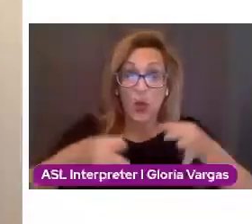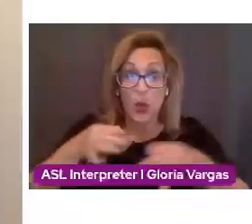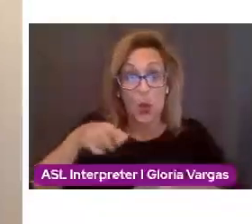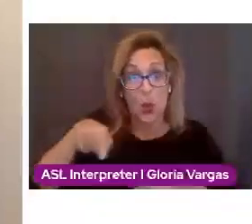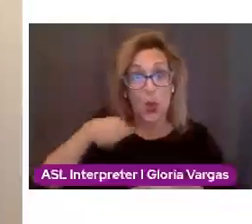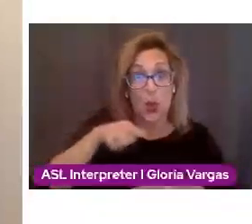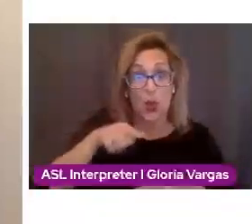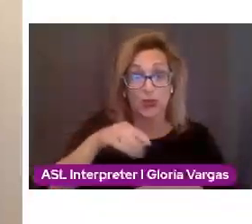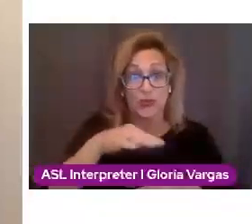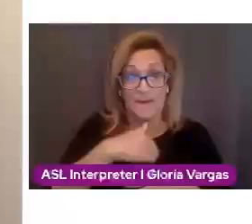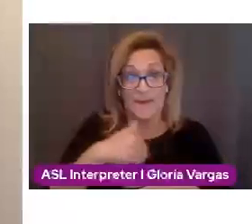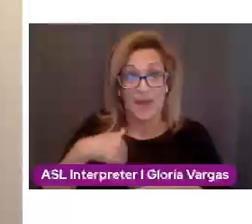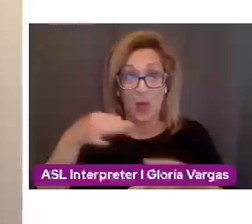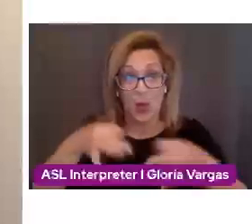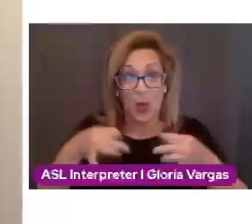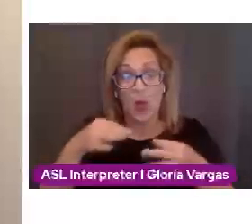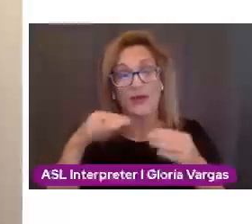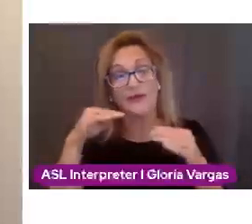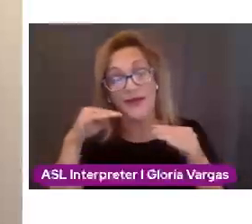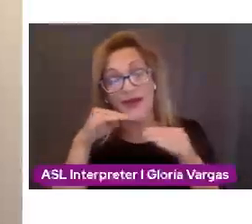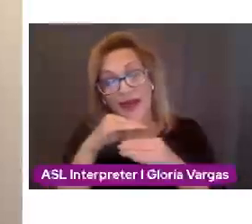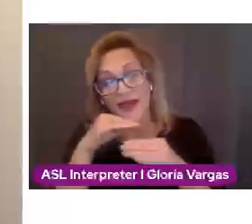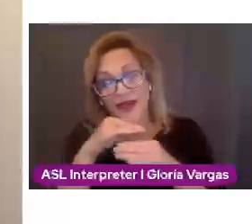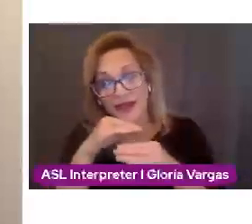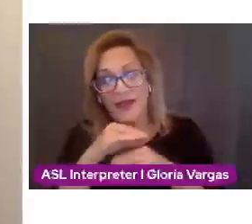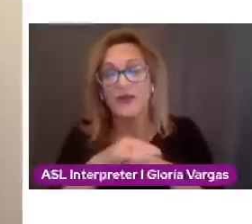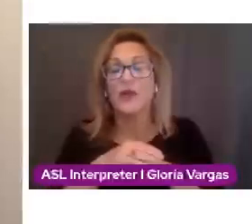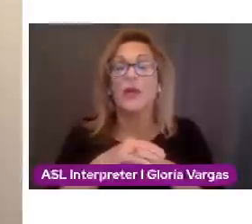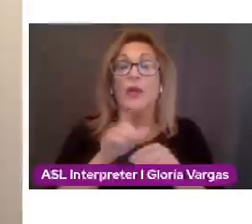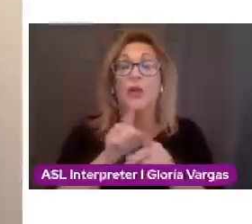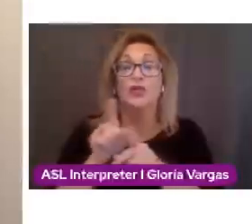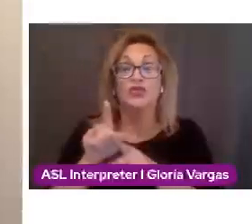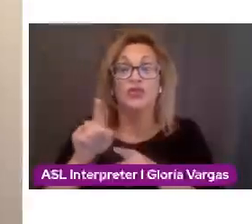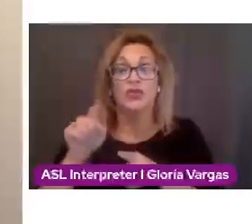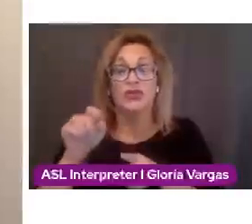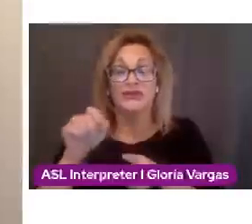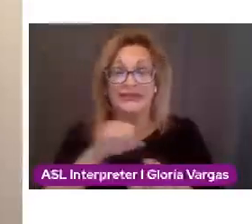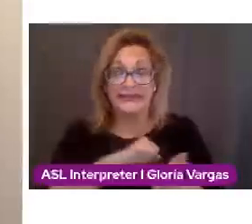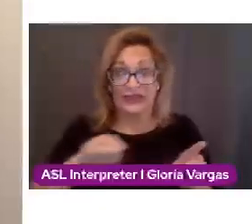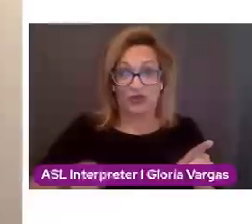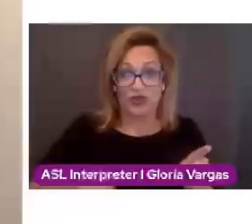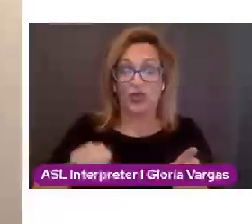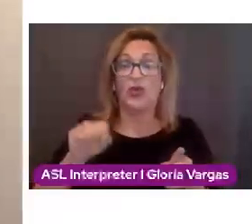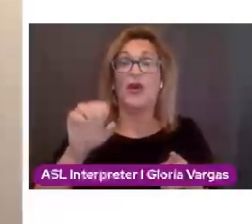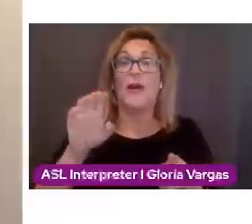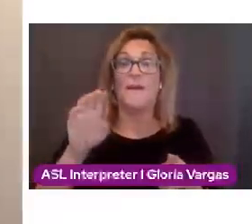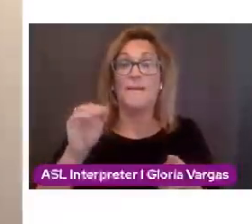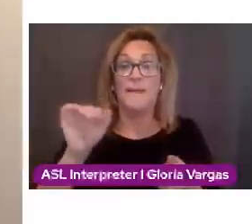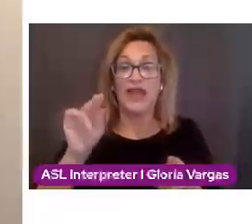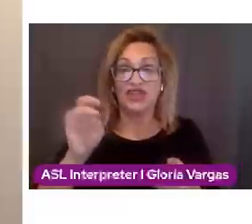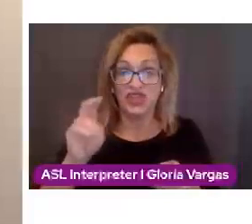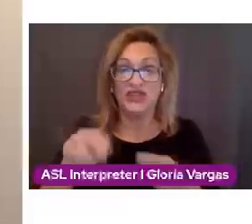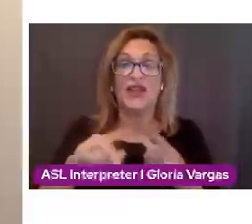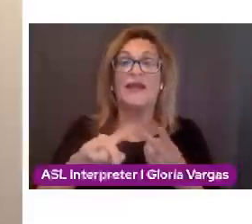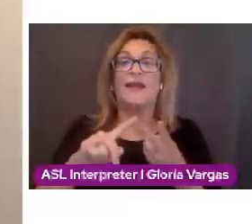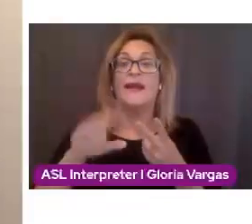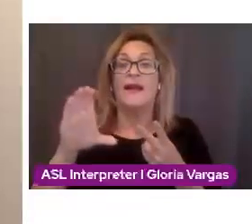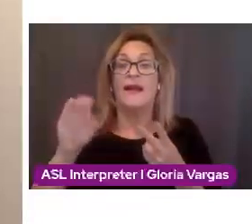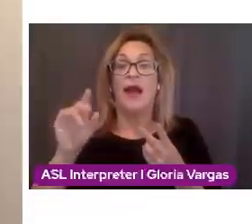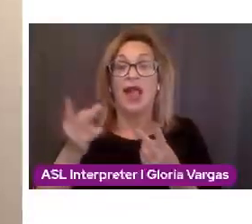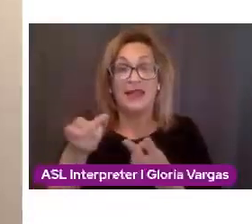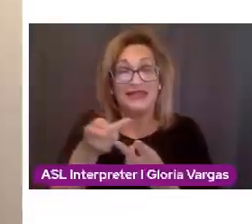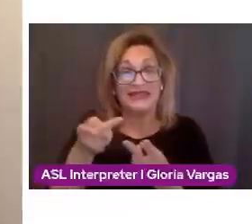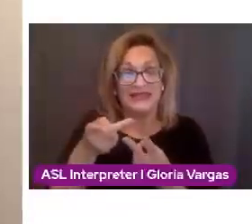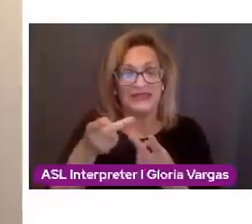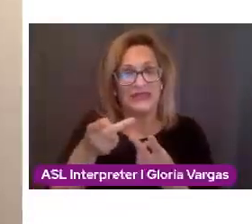or as Senators Manchin and Collins, 2 conservative members of the United States Senate, saying that they